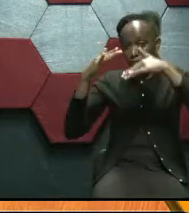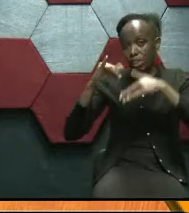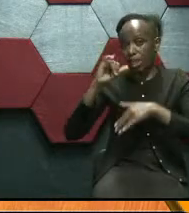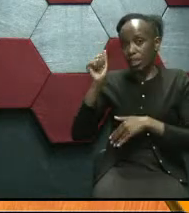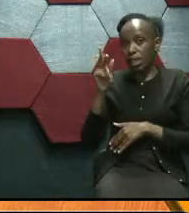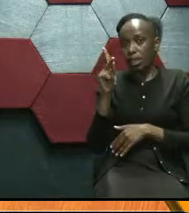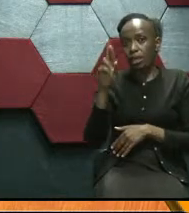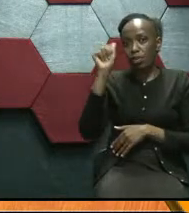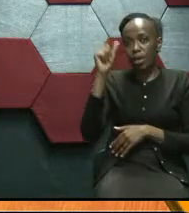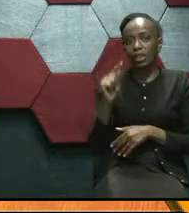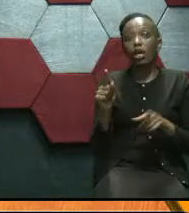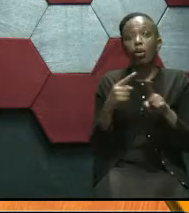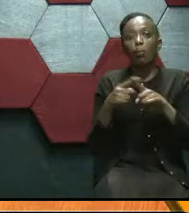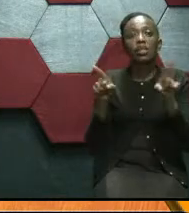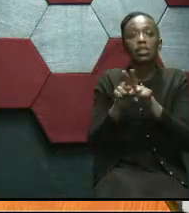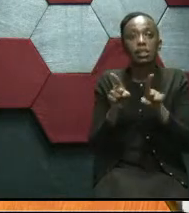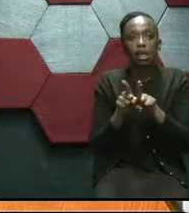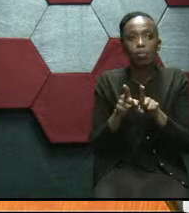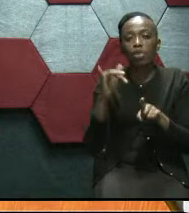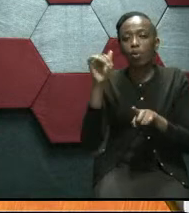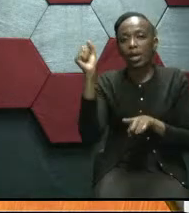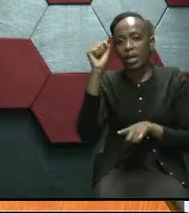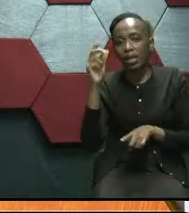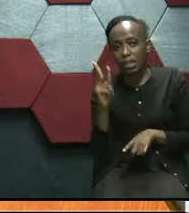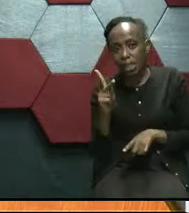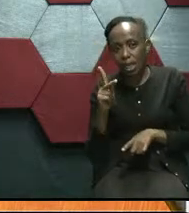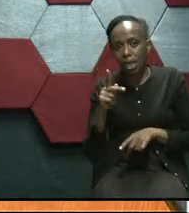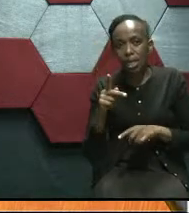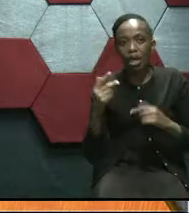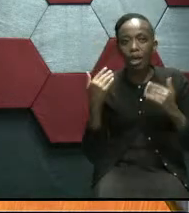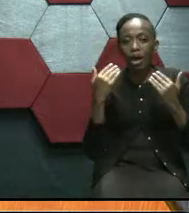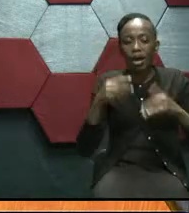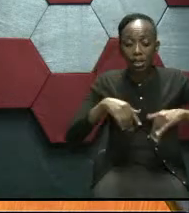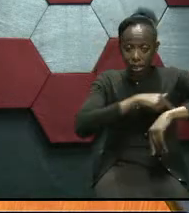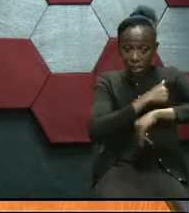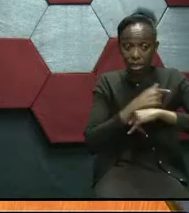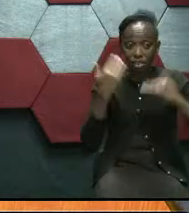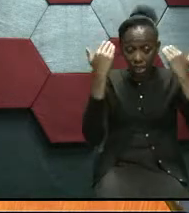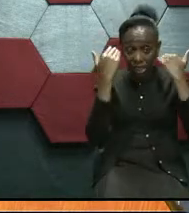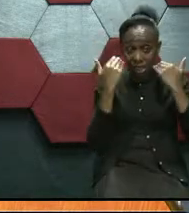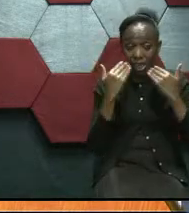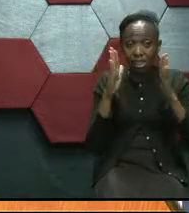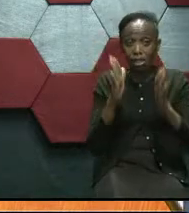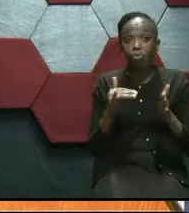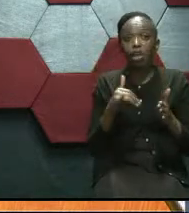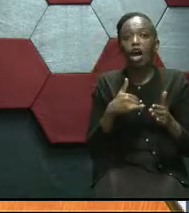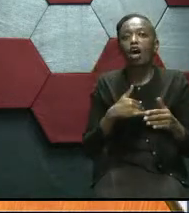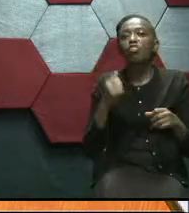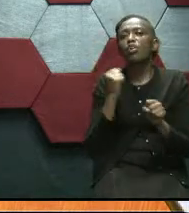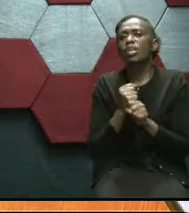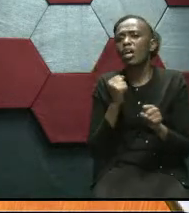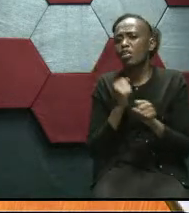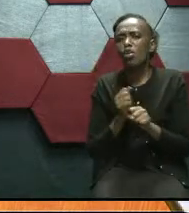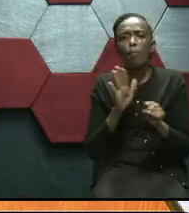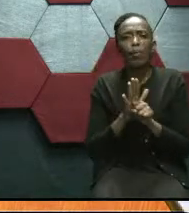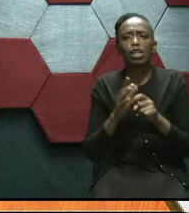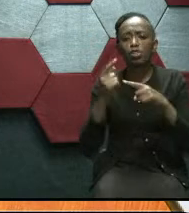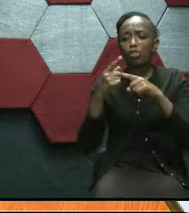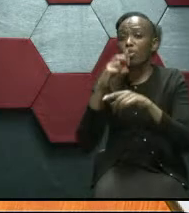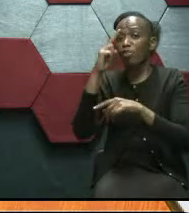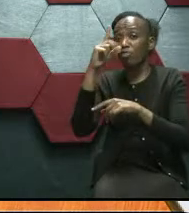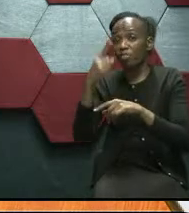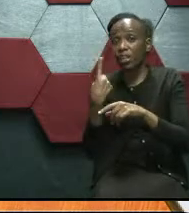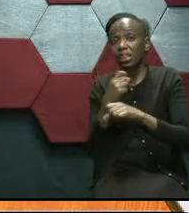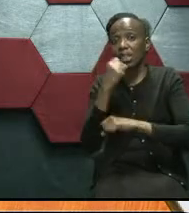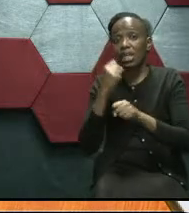but also the YSK head judge, our chief judge, and she has done so much for us from the very first year to